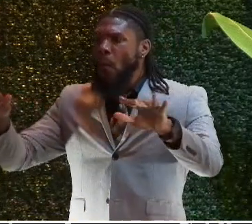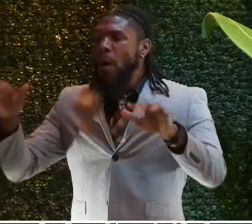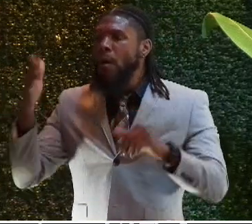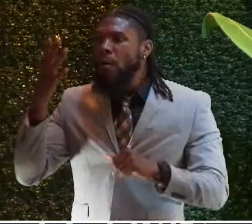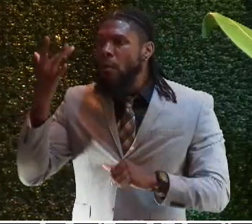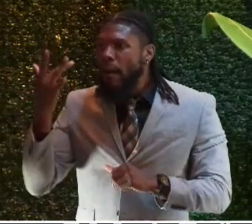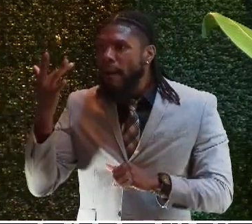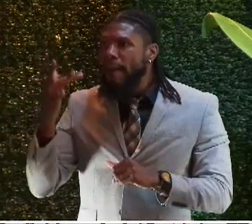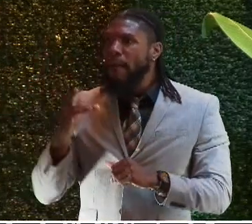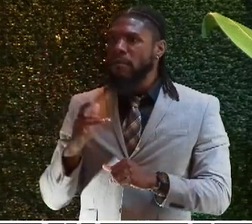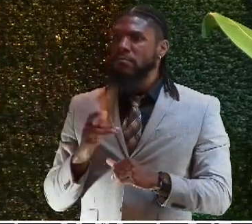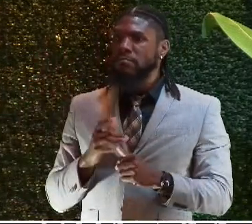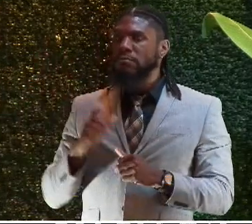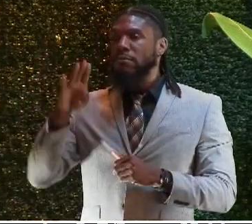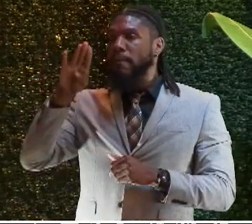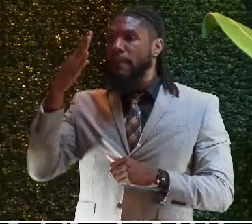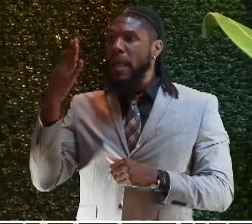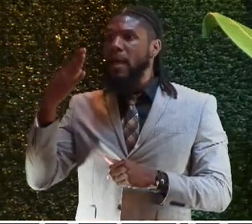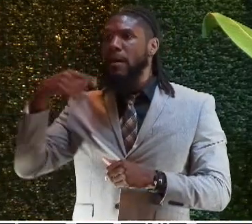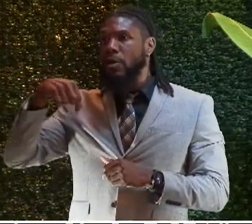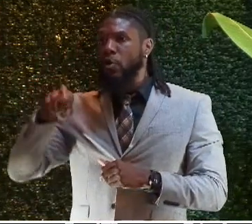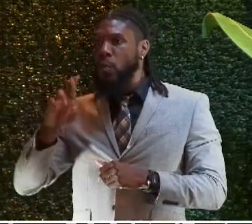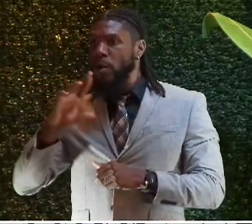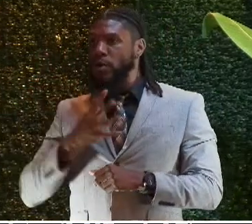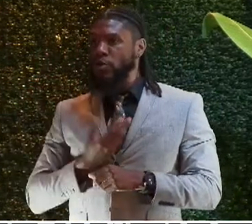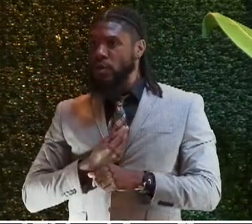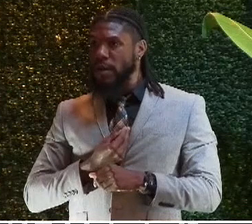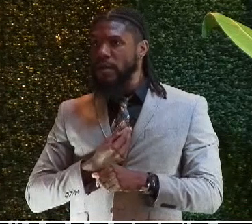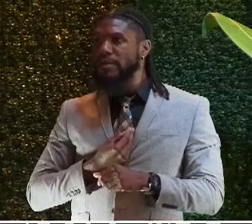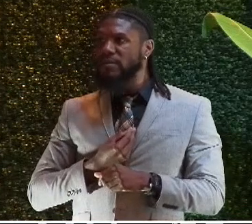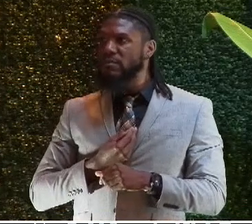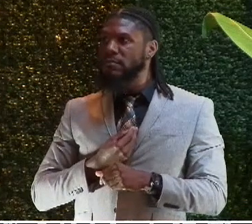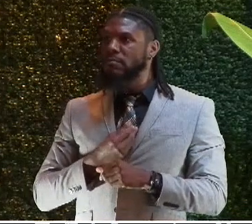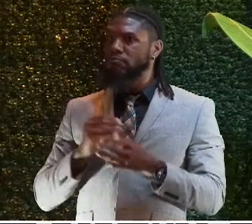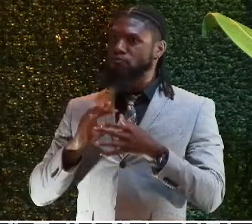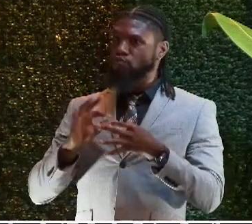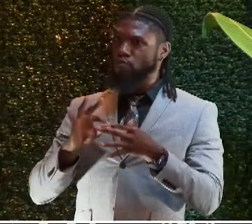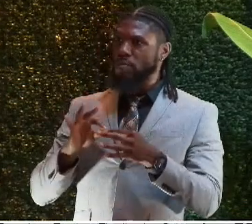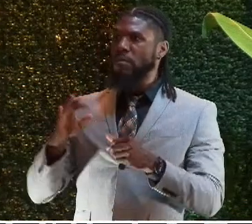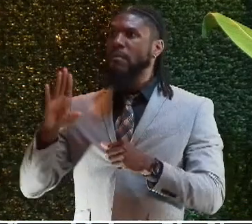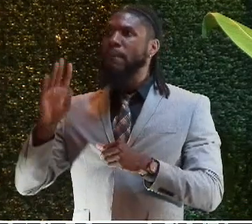not only did the black, queer, and trans people stand up, but what the baby said hit an intersection.